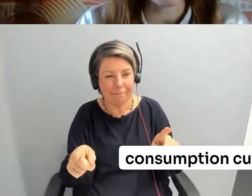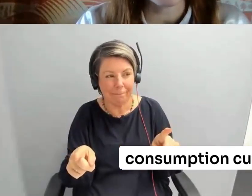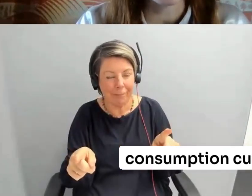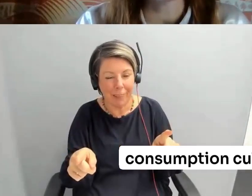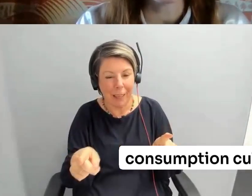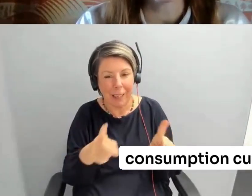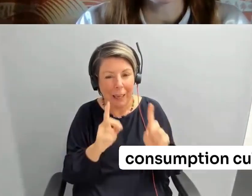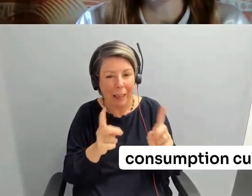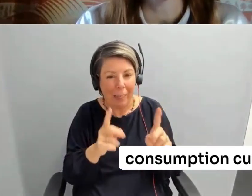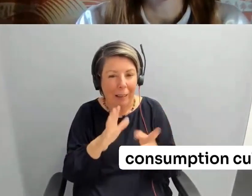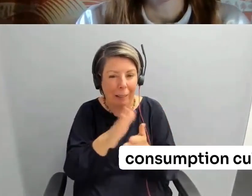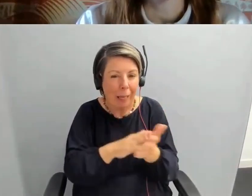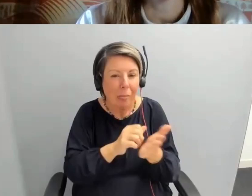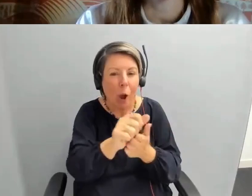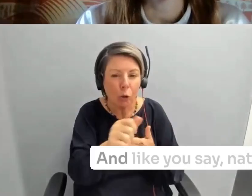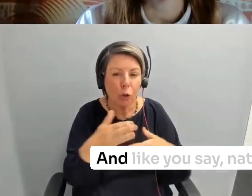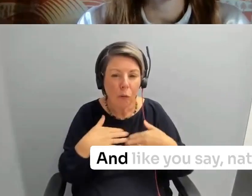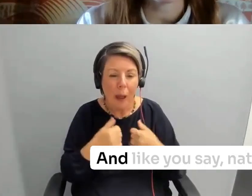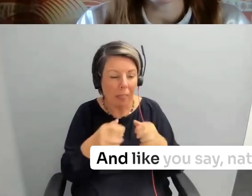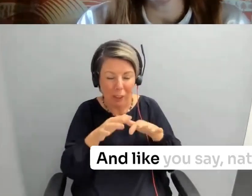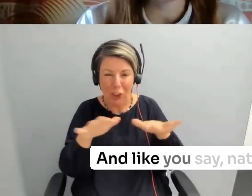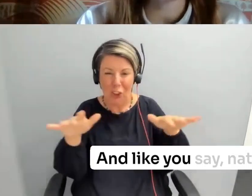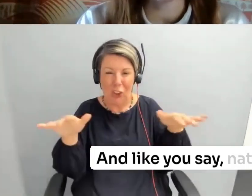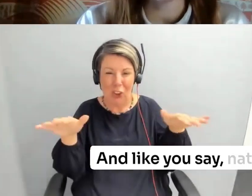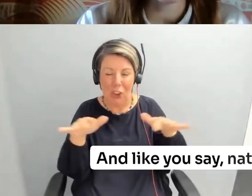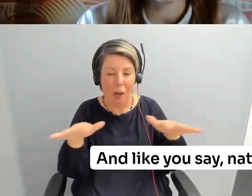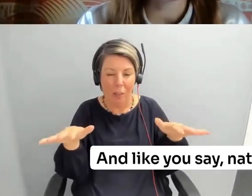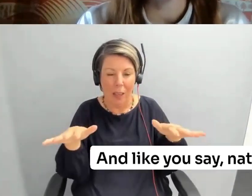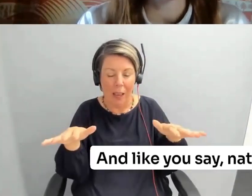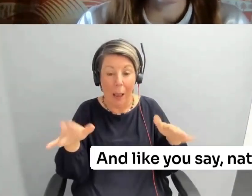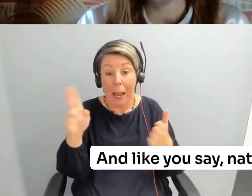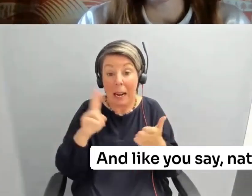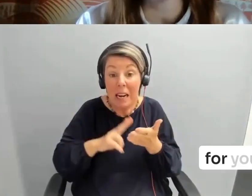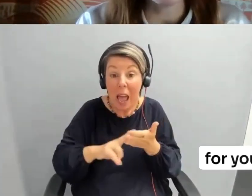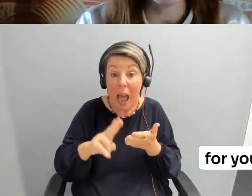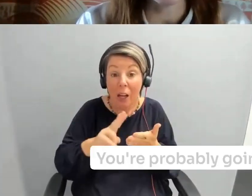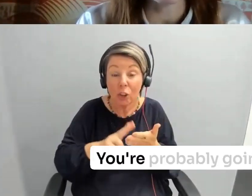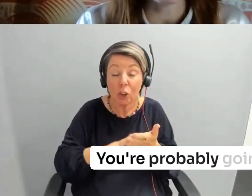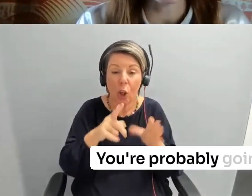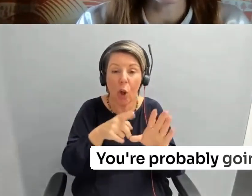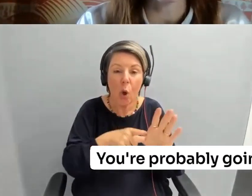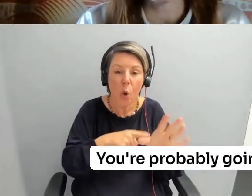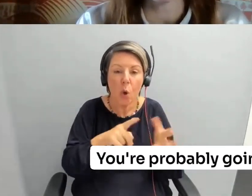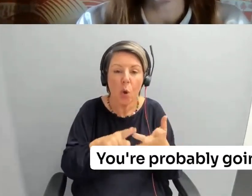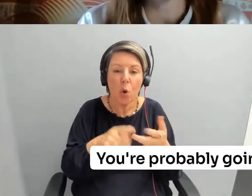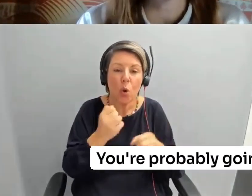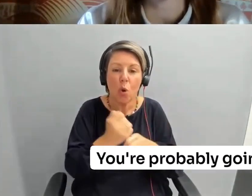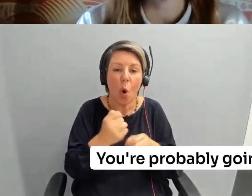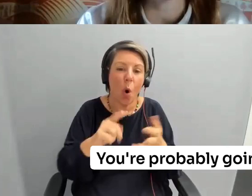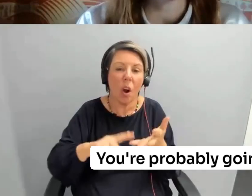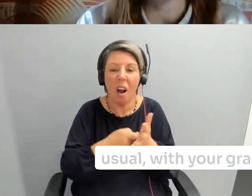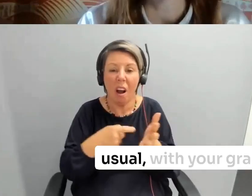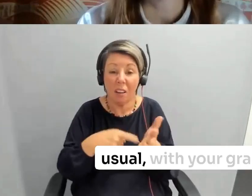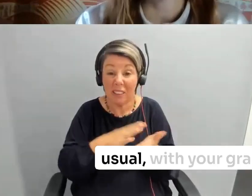culture around health. And like you say, natural yogurt, that's good for you anyway. You're probably going to be eating it